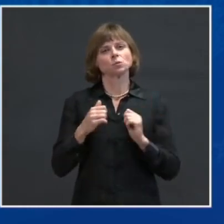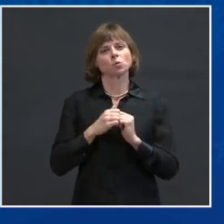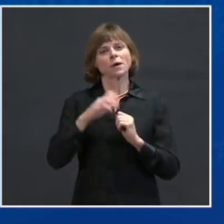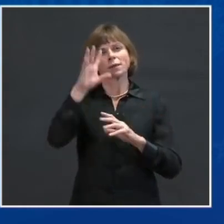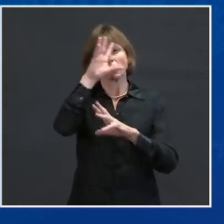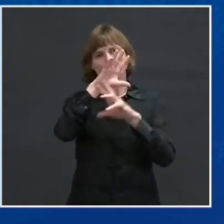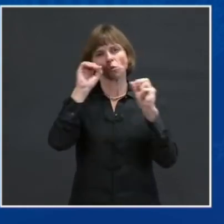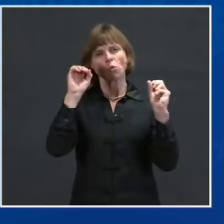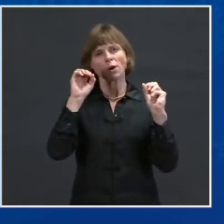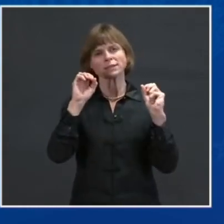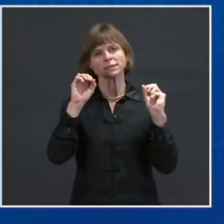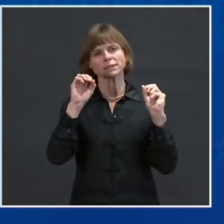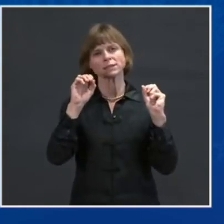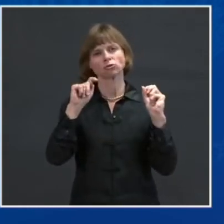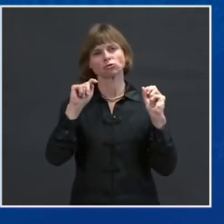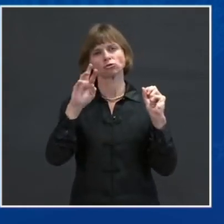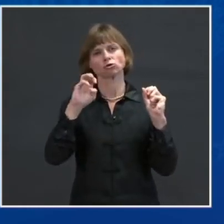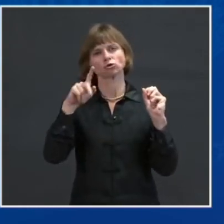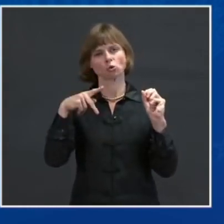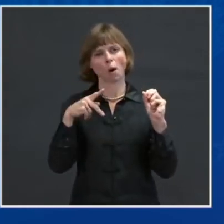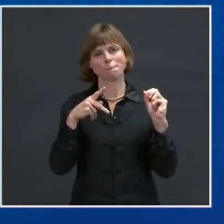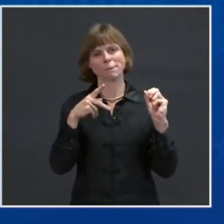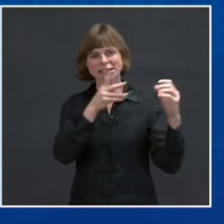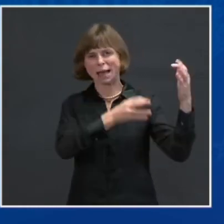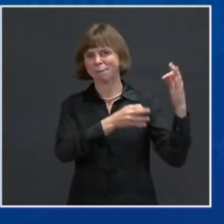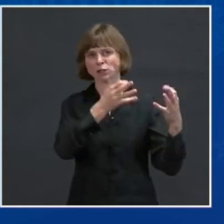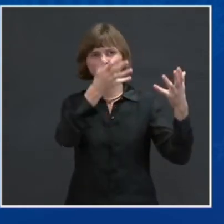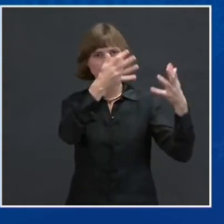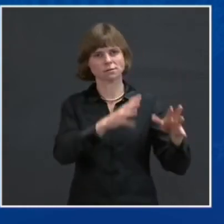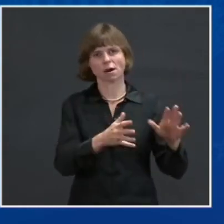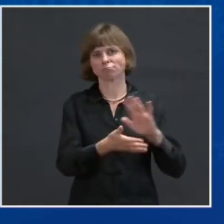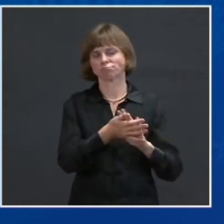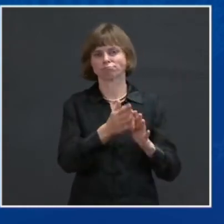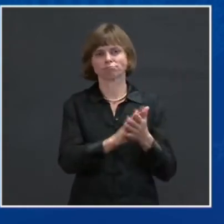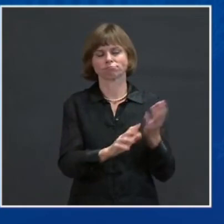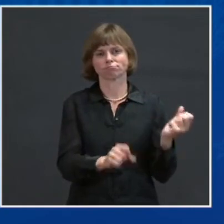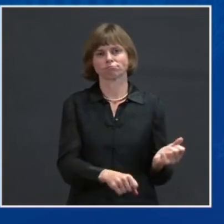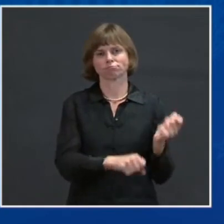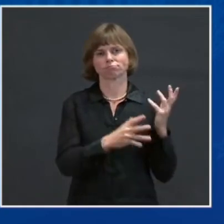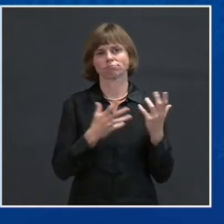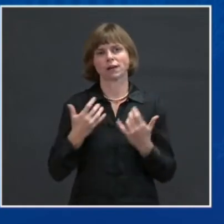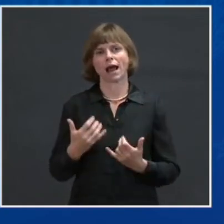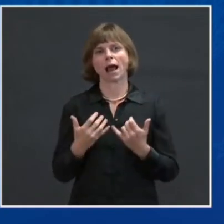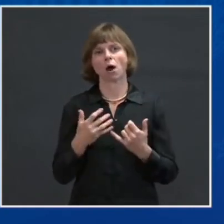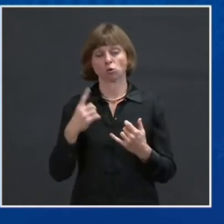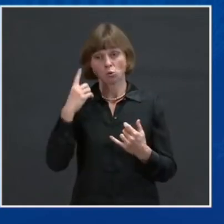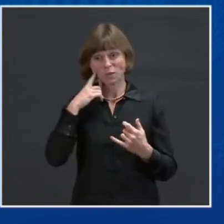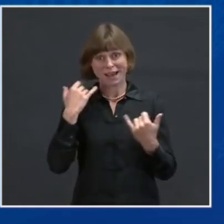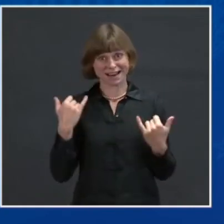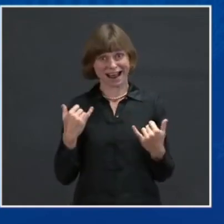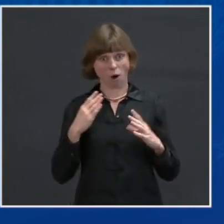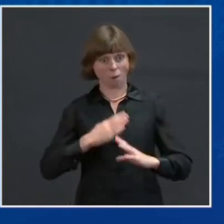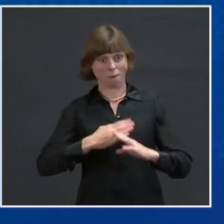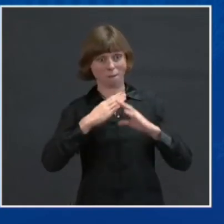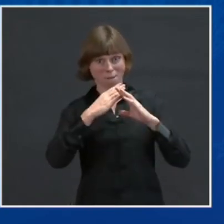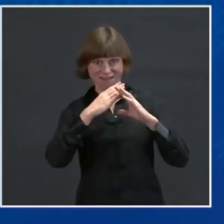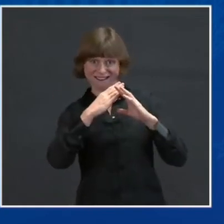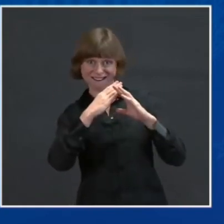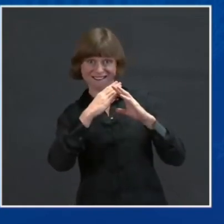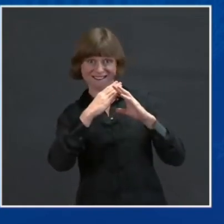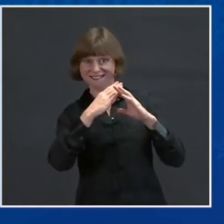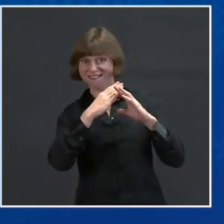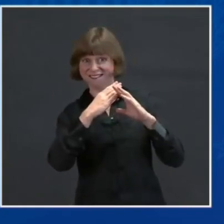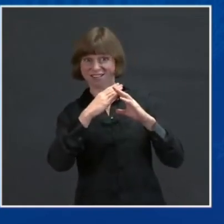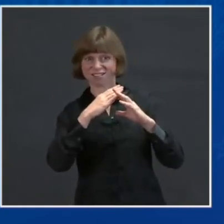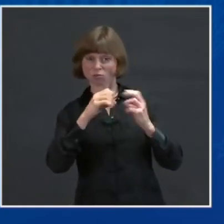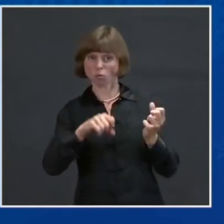President Trump's impeachment behind us, do you believe an impediment has been removed in terms of passing the COVID Relief Act? I mean,